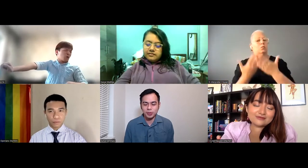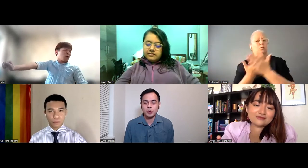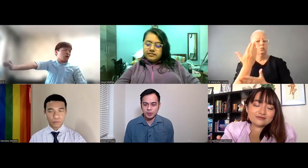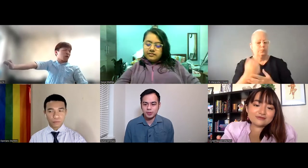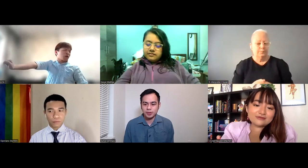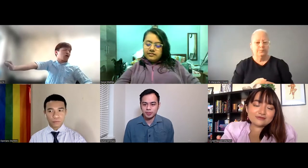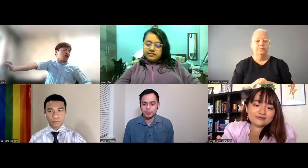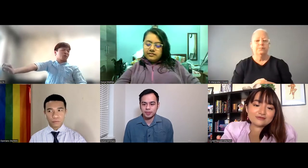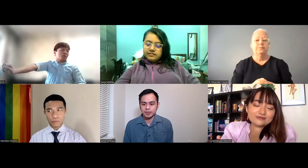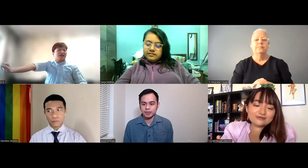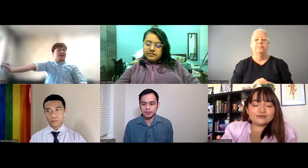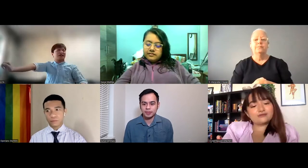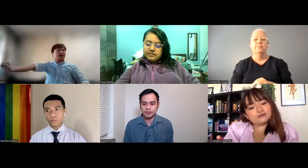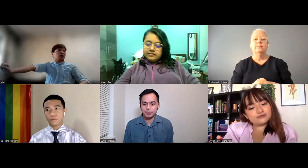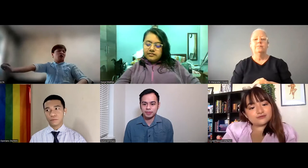And